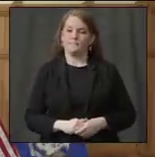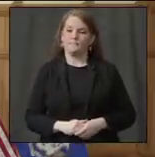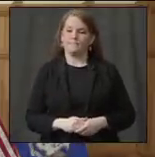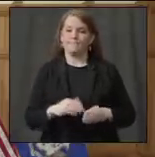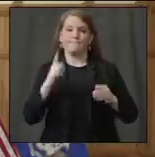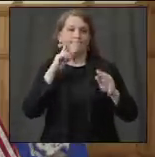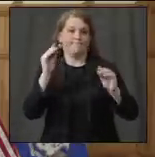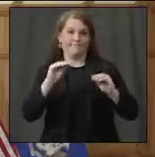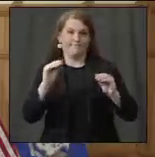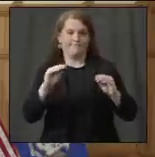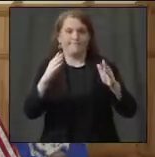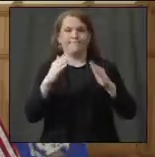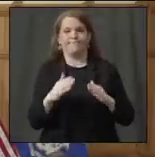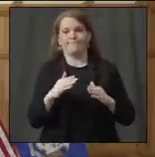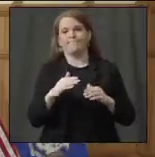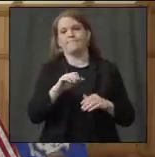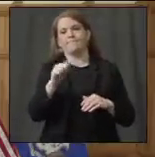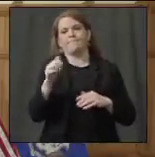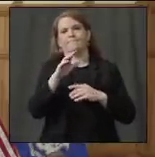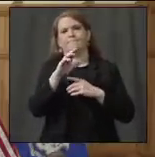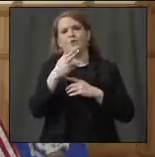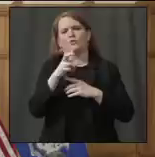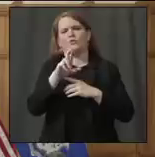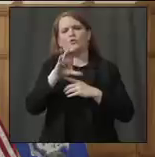Hearst, Connecticut Media.